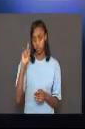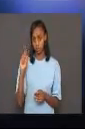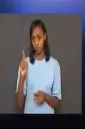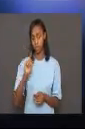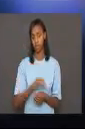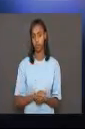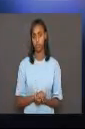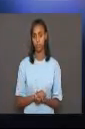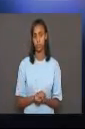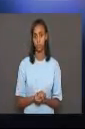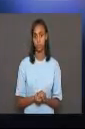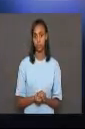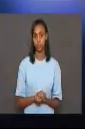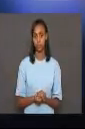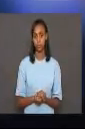131.